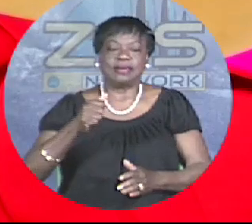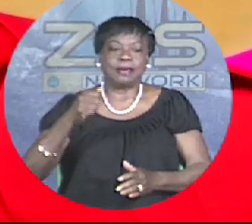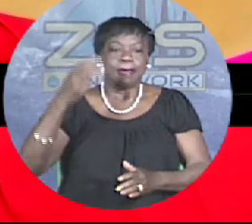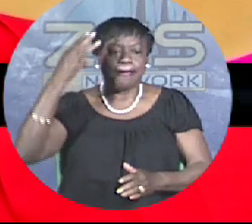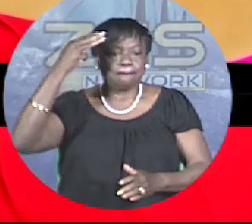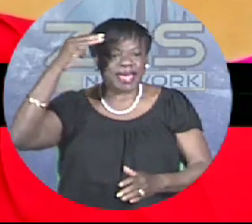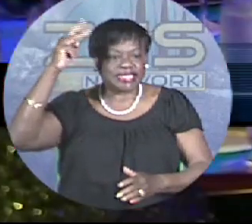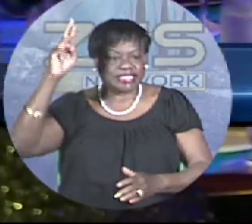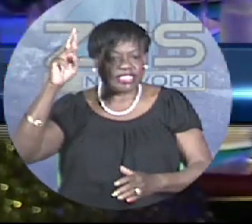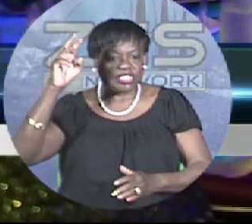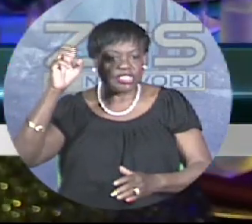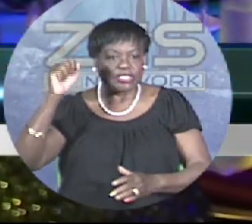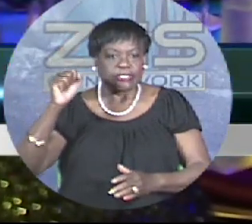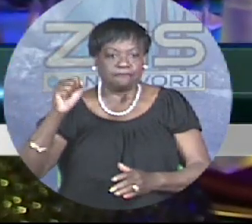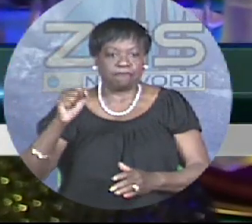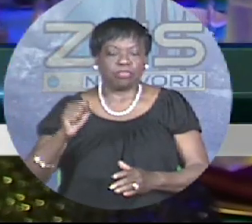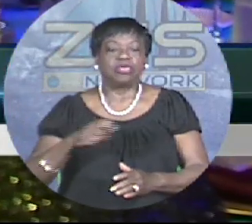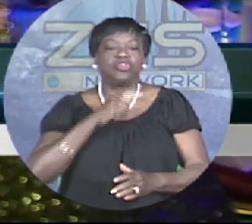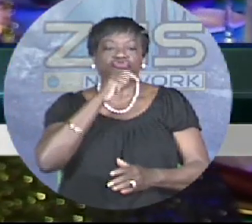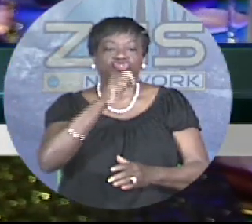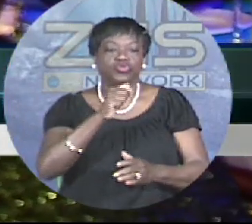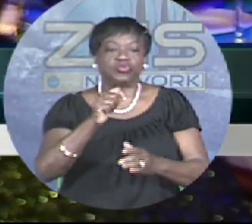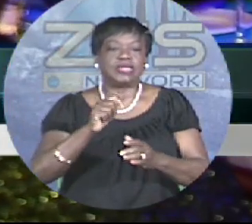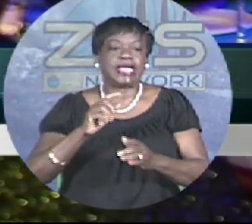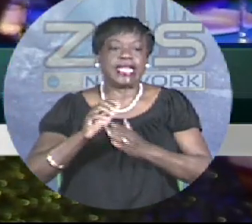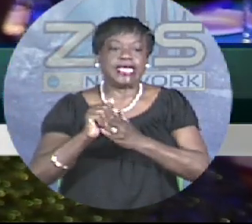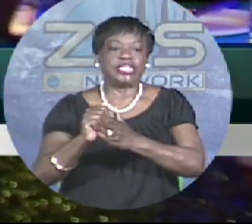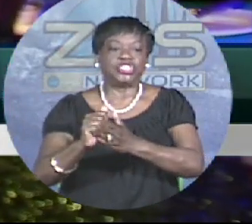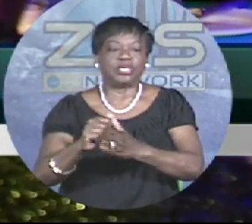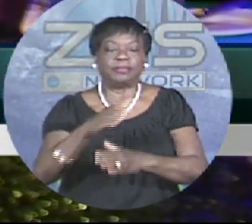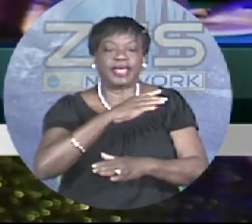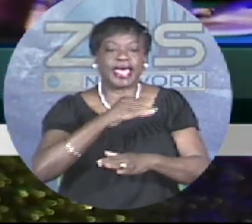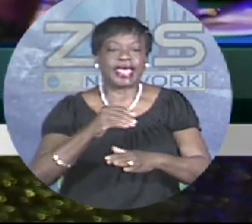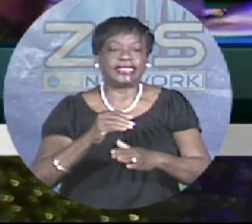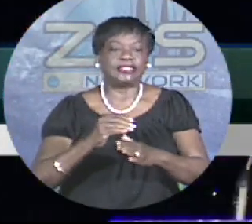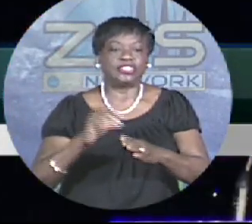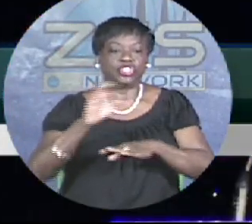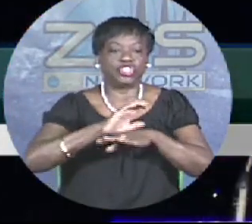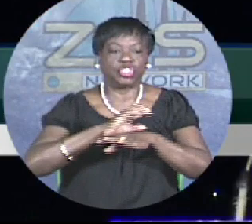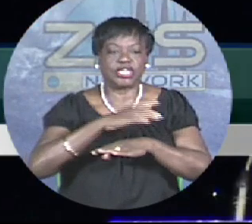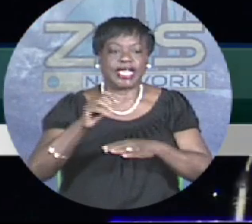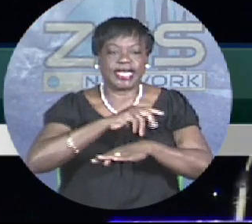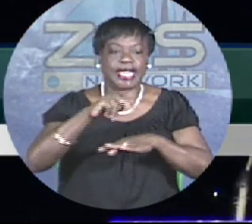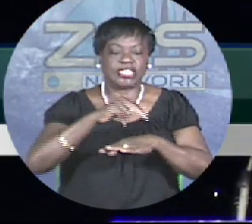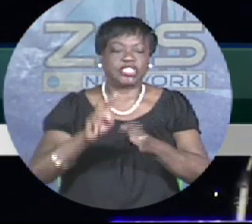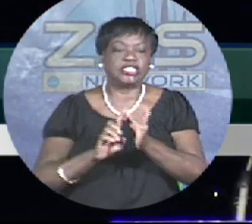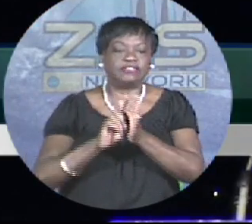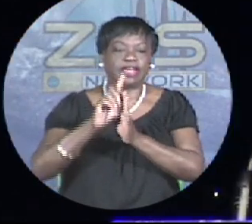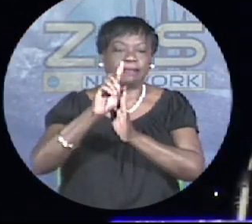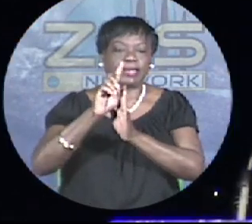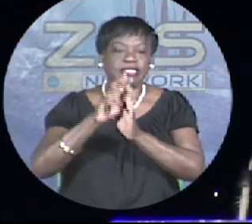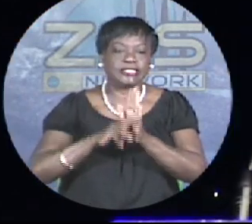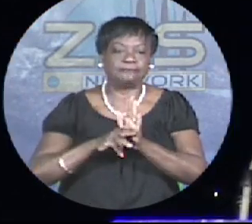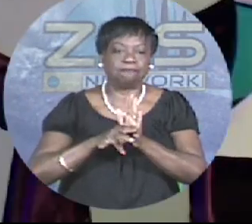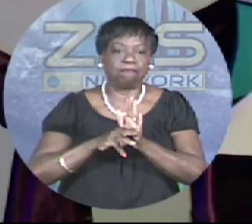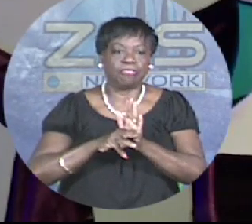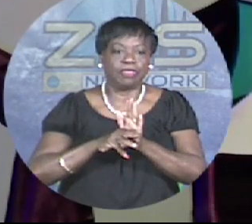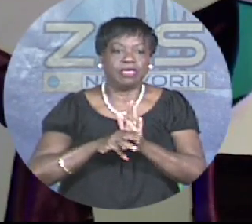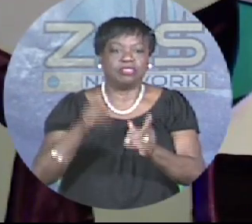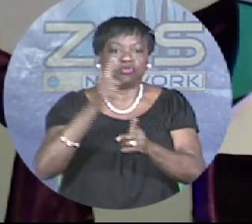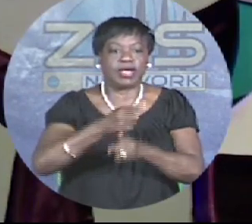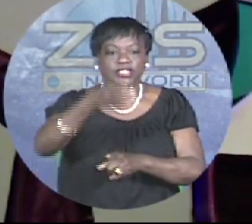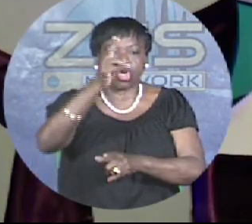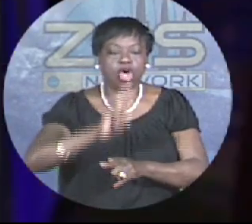be described as true leadership and dedication to the church and national development. Prime Minister Dr. the Honorable Hubert Minnis admitted to